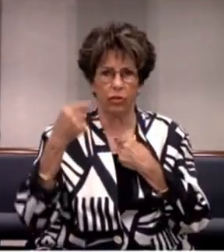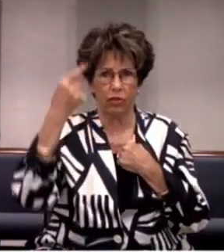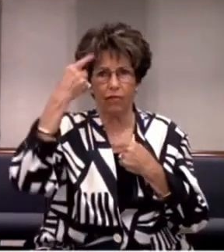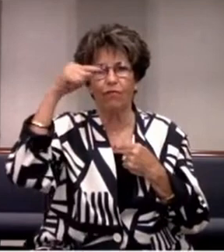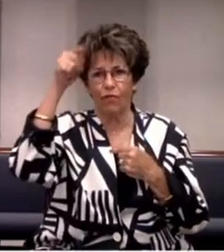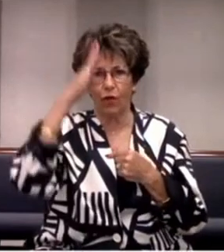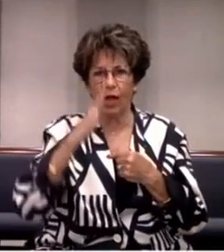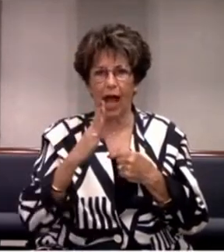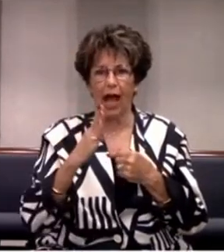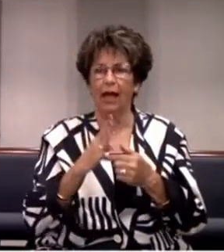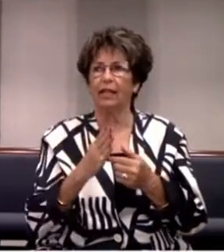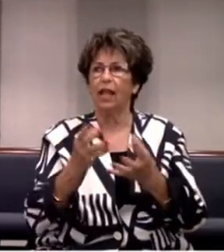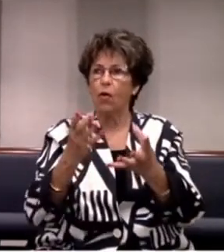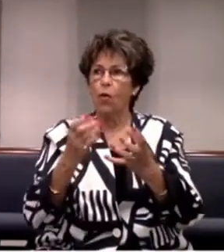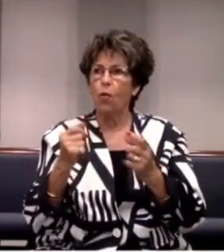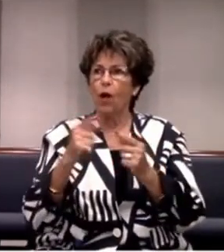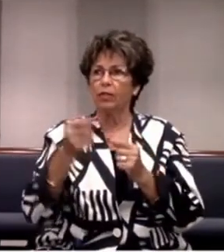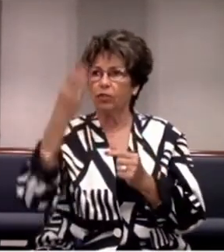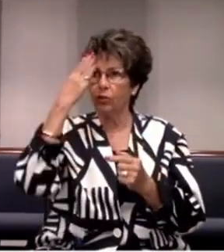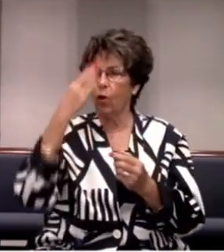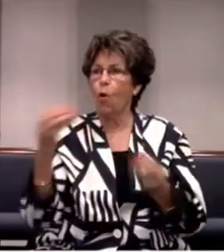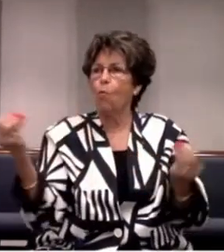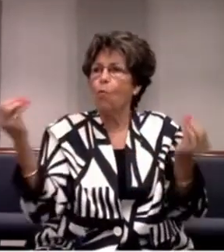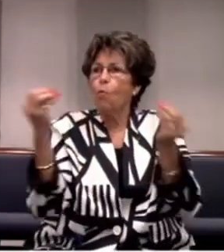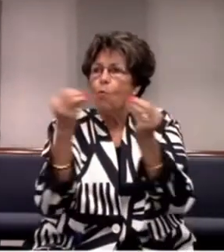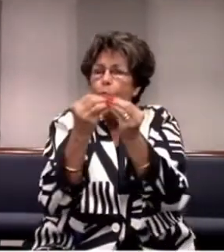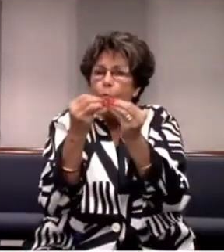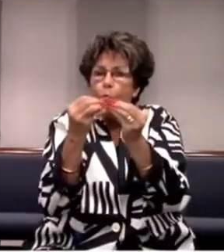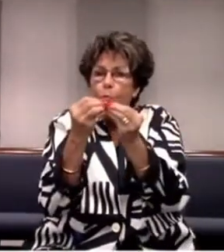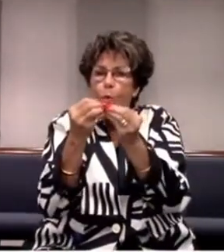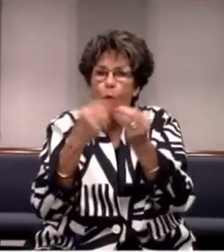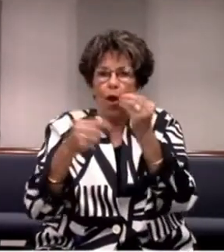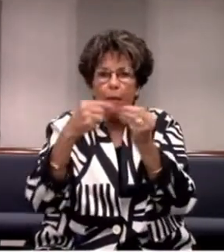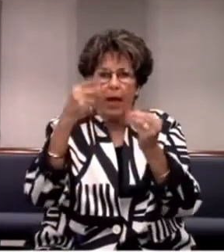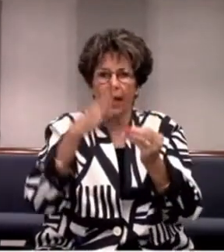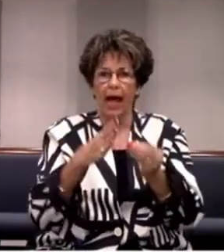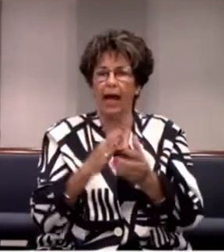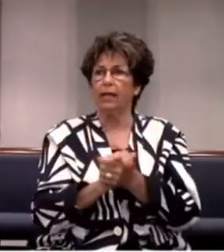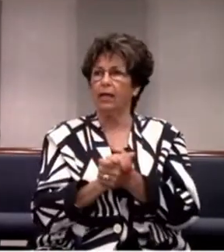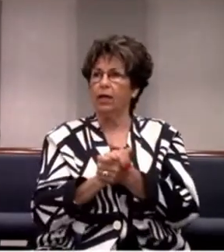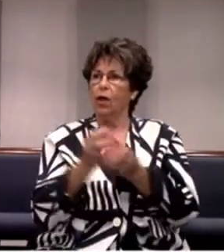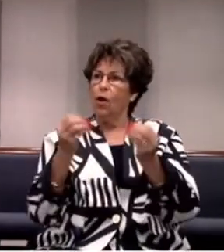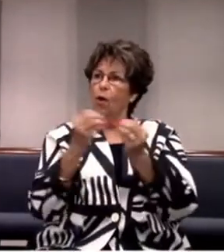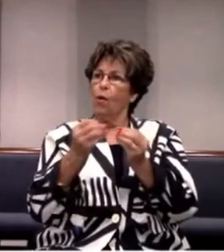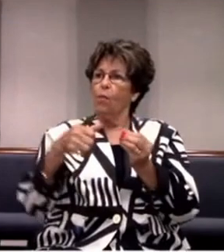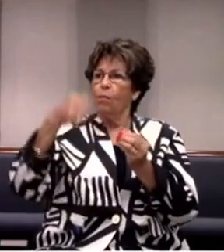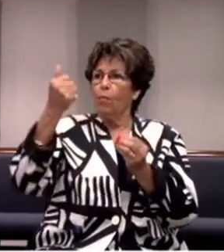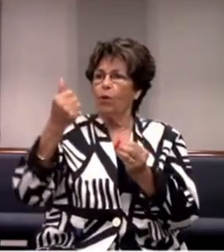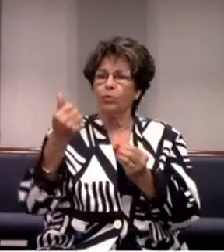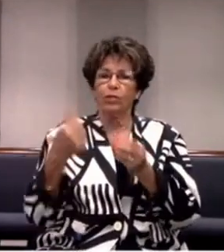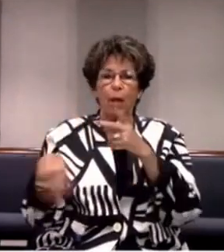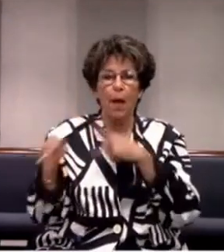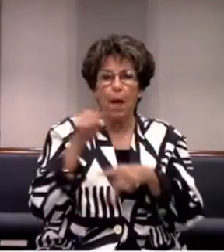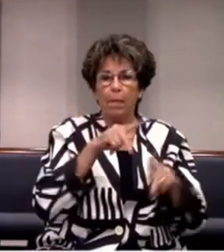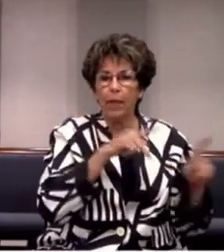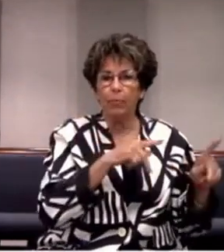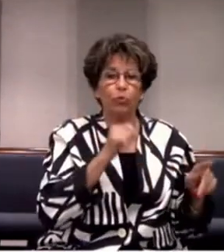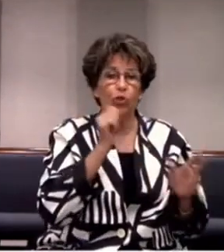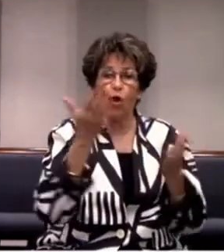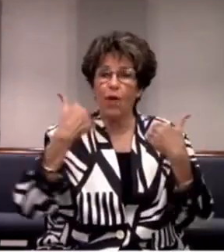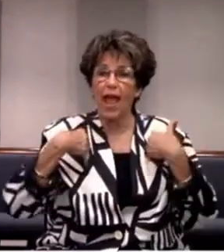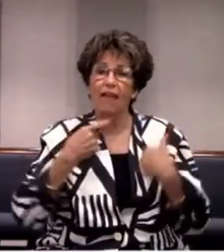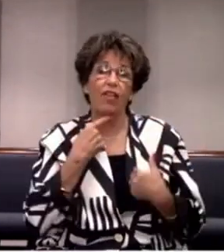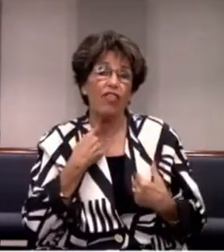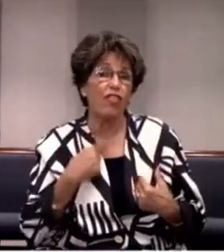reason that church Christians don't have a thirst for God is because they've not been baptized by the Holy